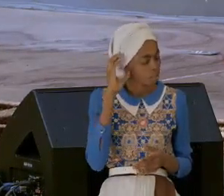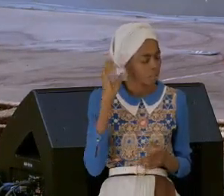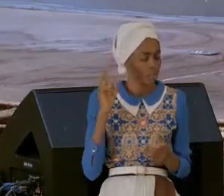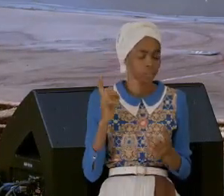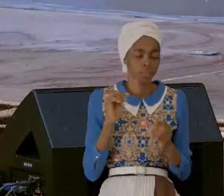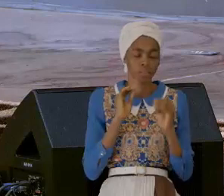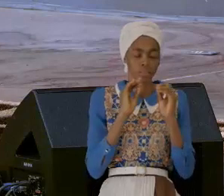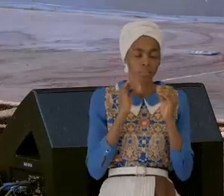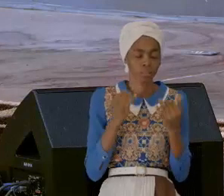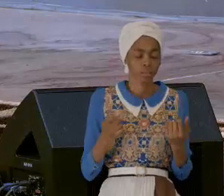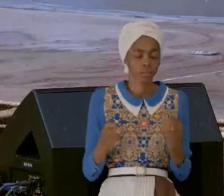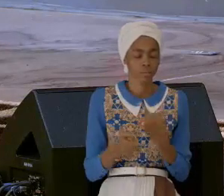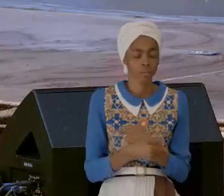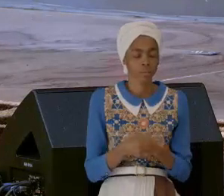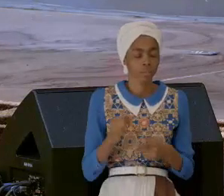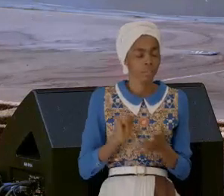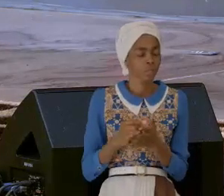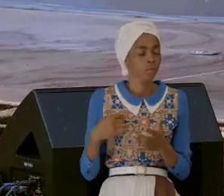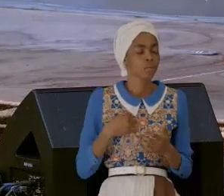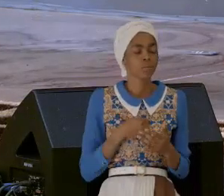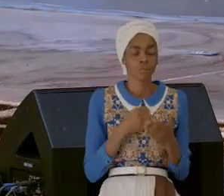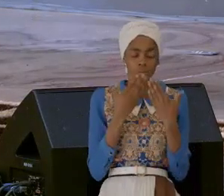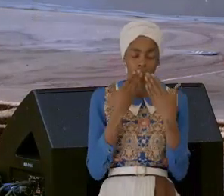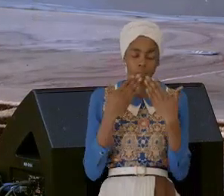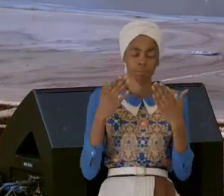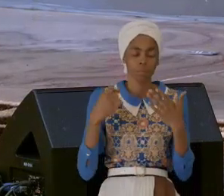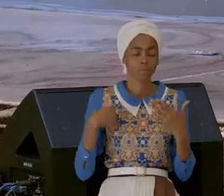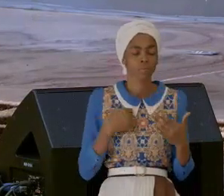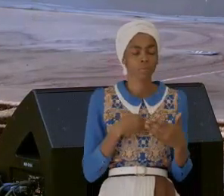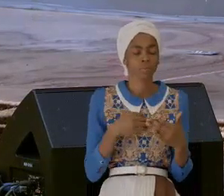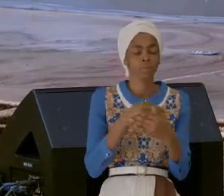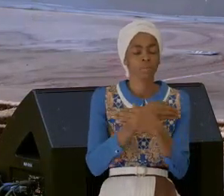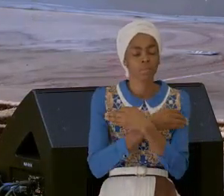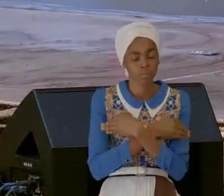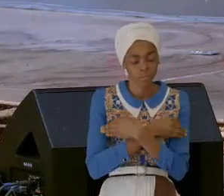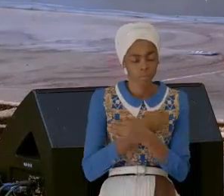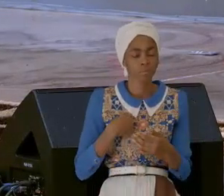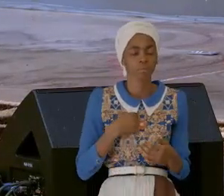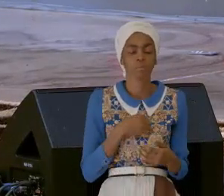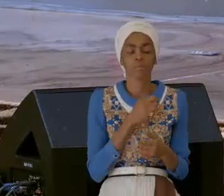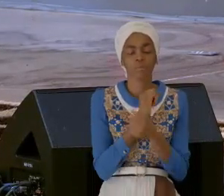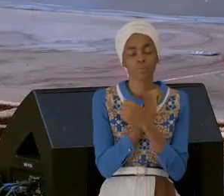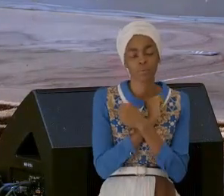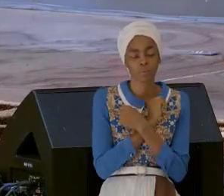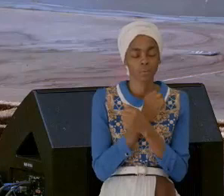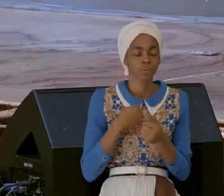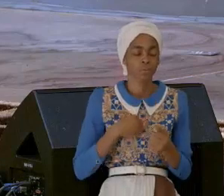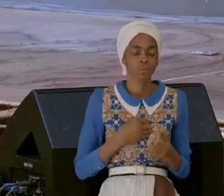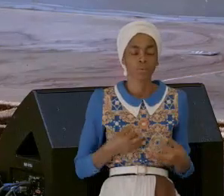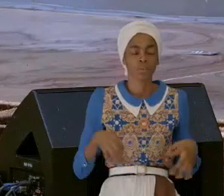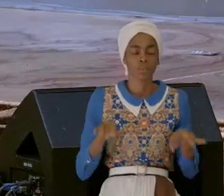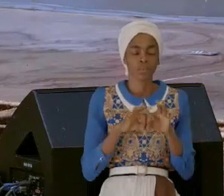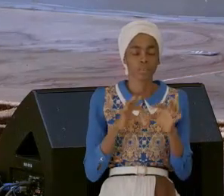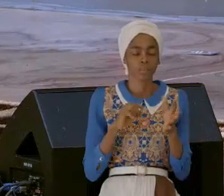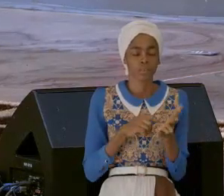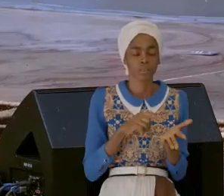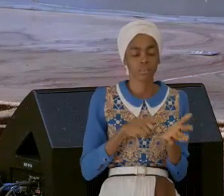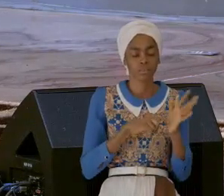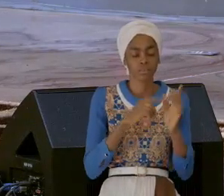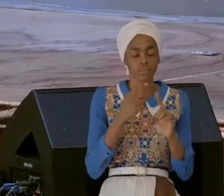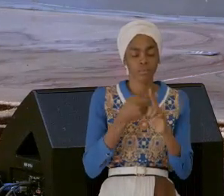that we'll appreciate, will embrace, will value this revelation from heaven